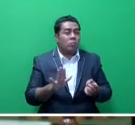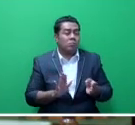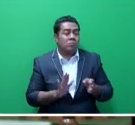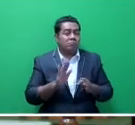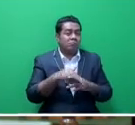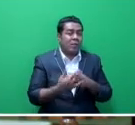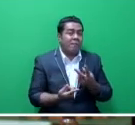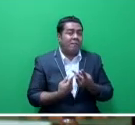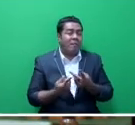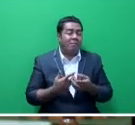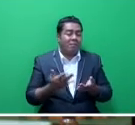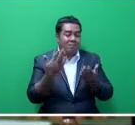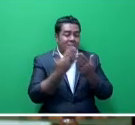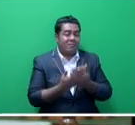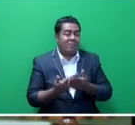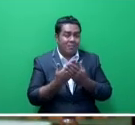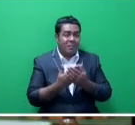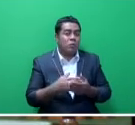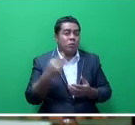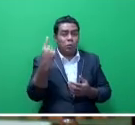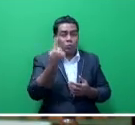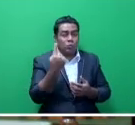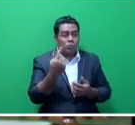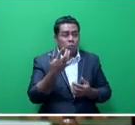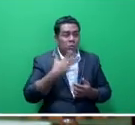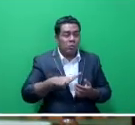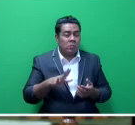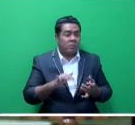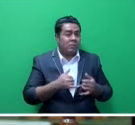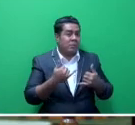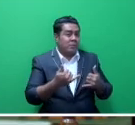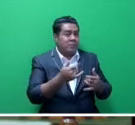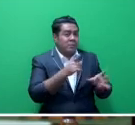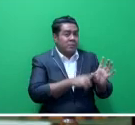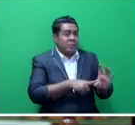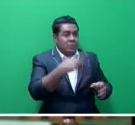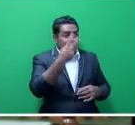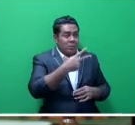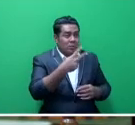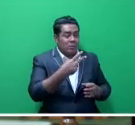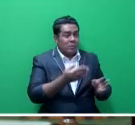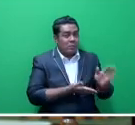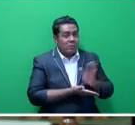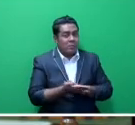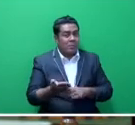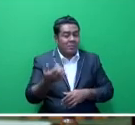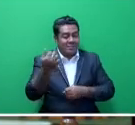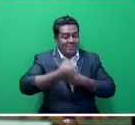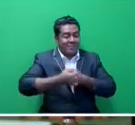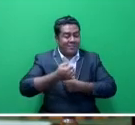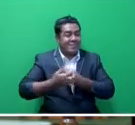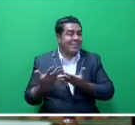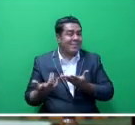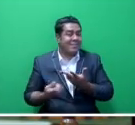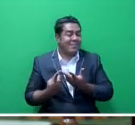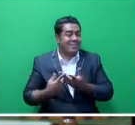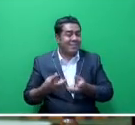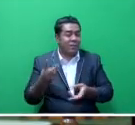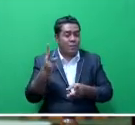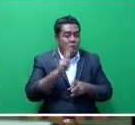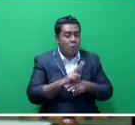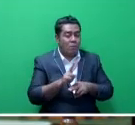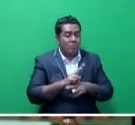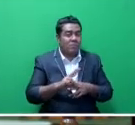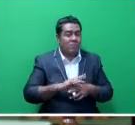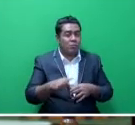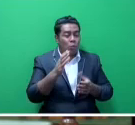other vocational studies, or those who want to leave year 12 and go into, for example, engineering and various other vocational courses offered